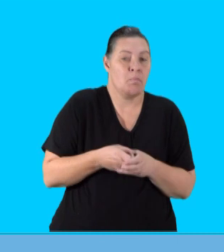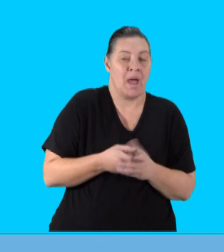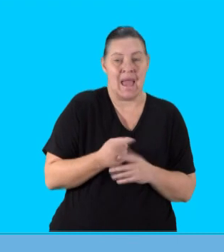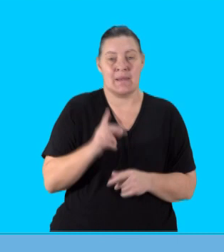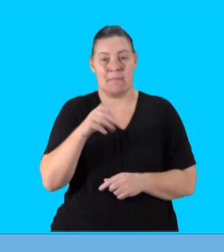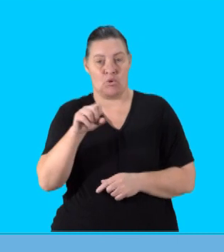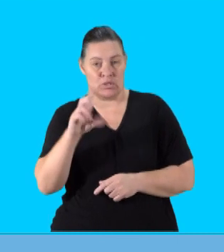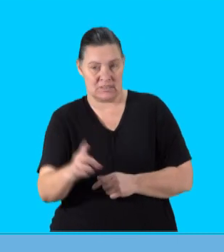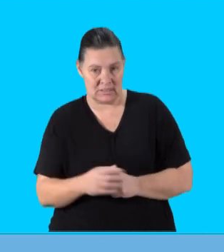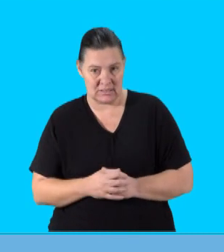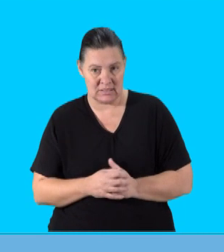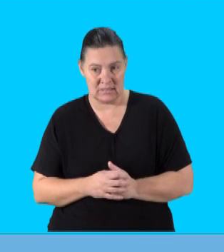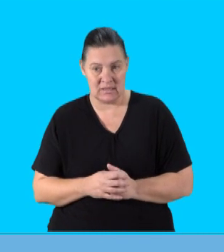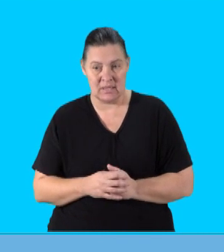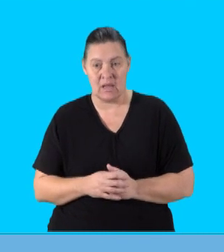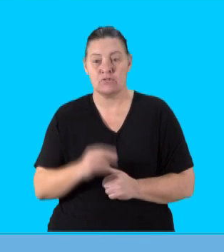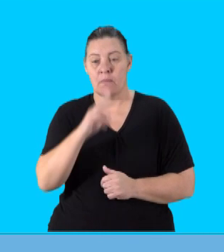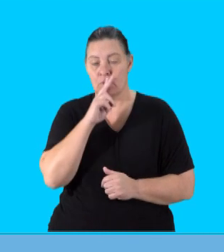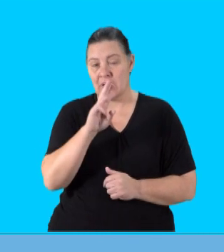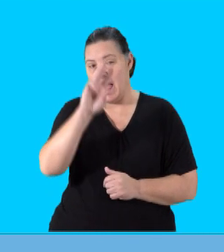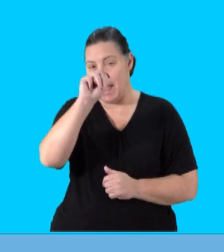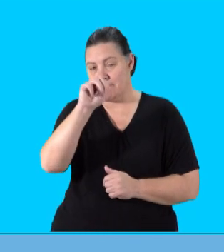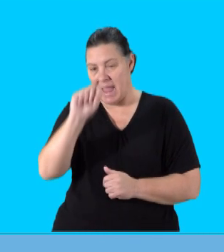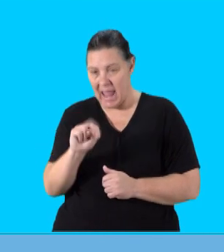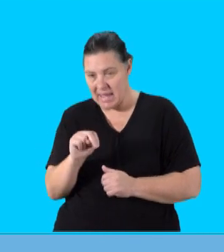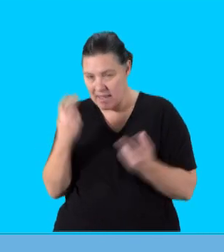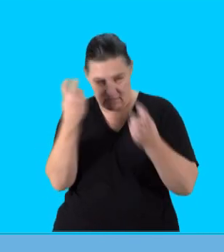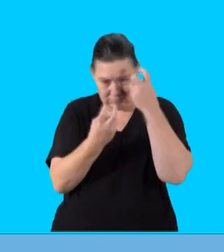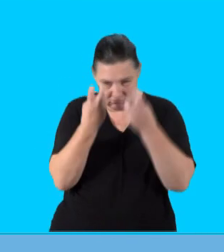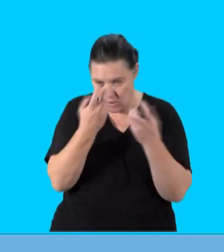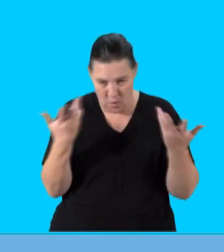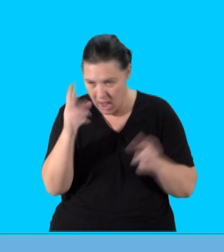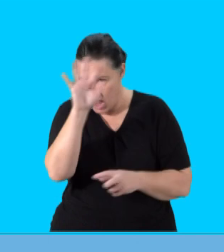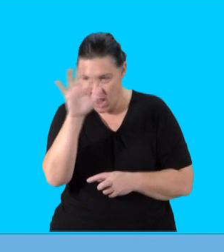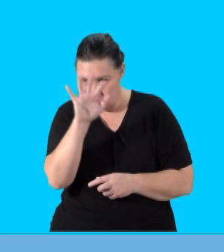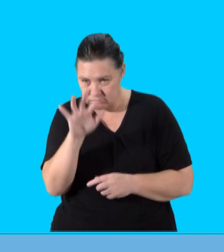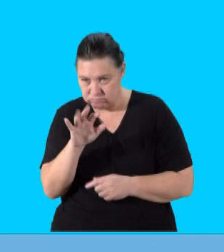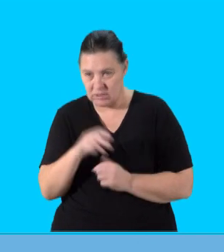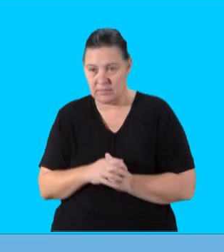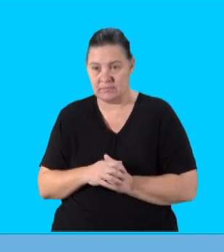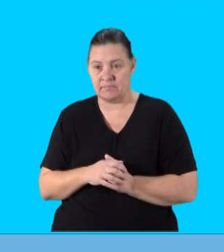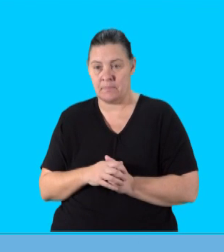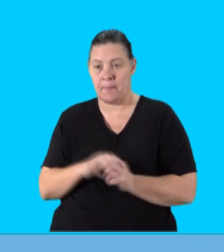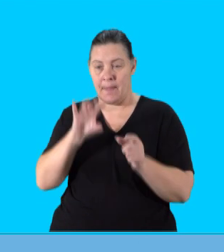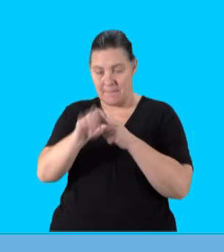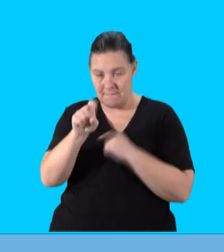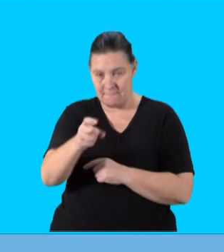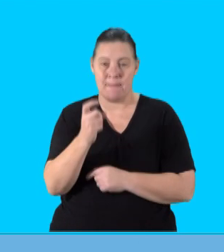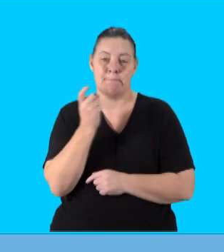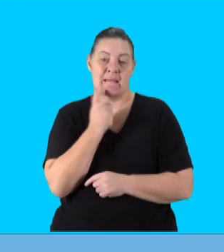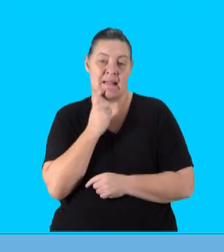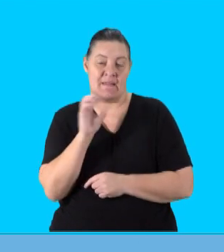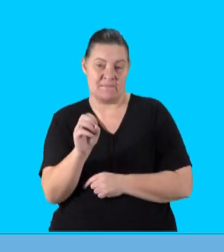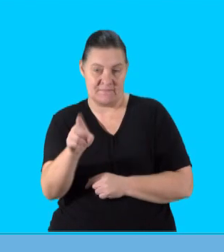group and period? So Mn, we need to look for Mn in our periodic table. So Mn is there. Mn is a